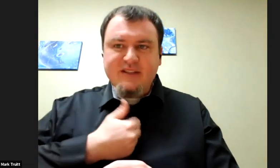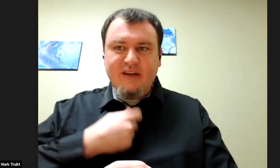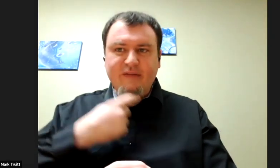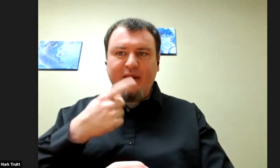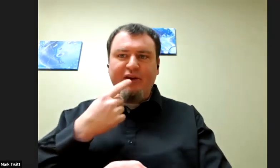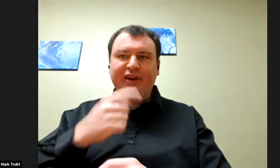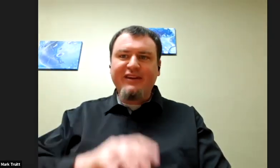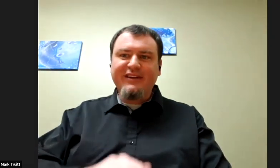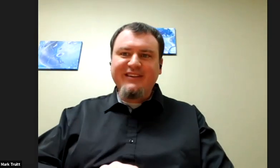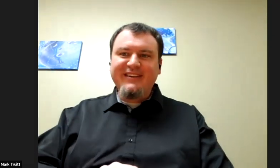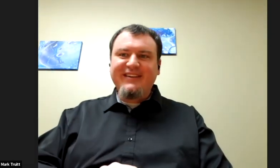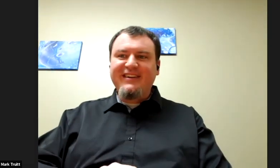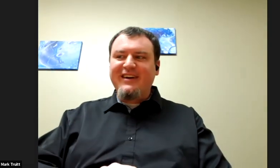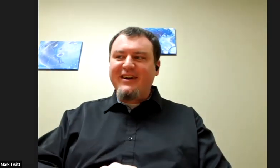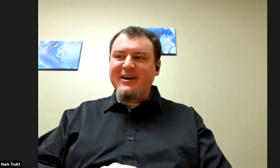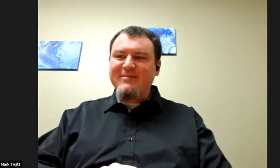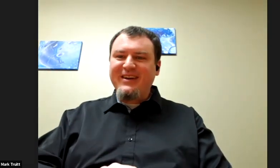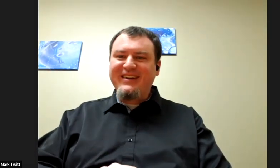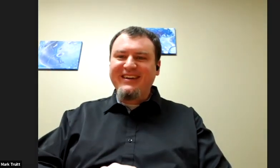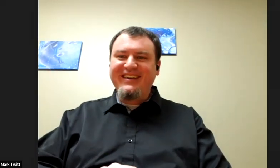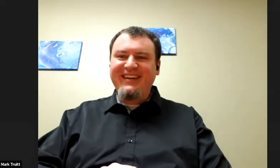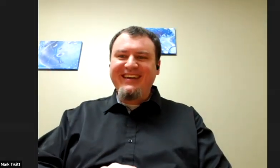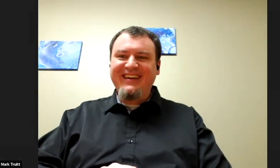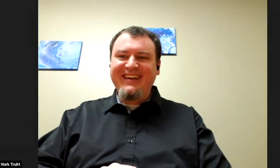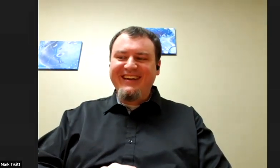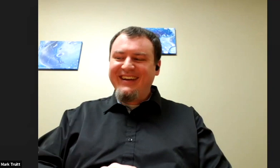because I myself am hearing.